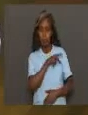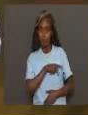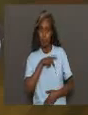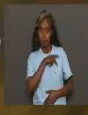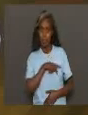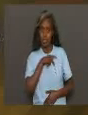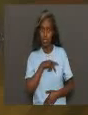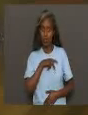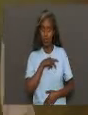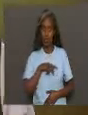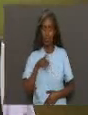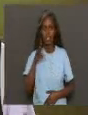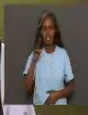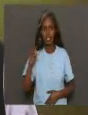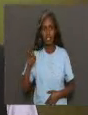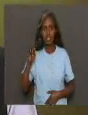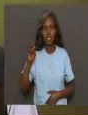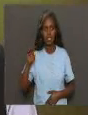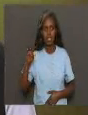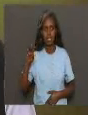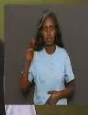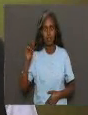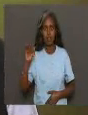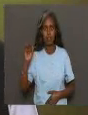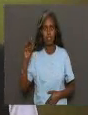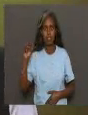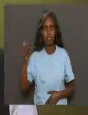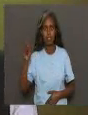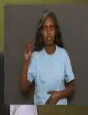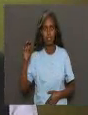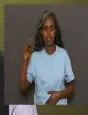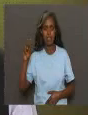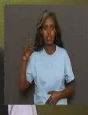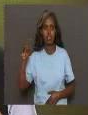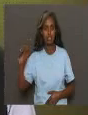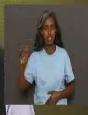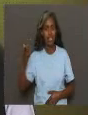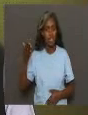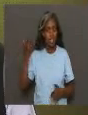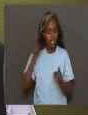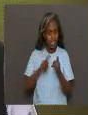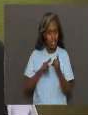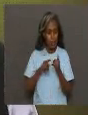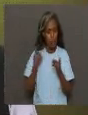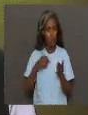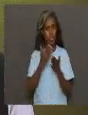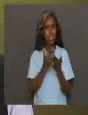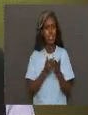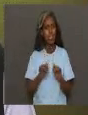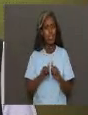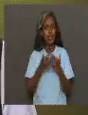of determinants. Last time, we learned how to use the minors